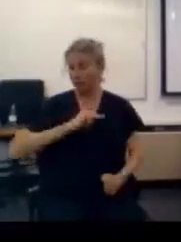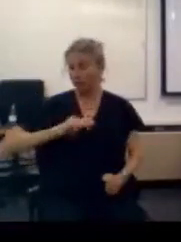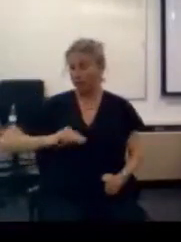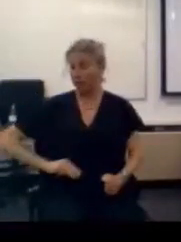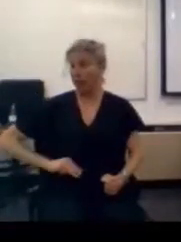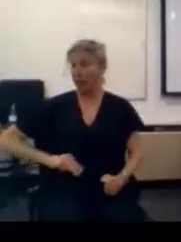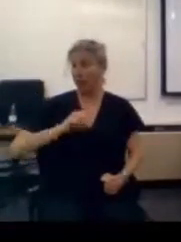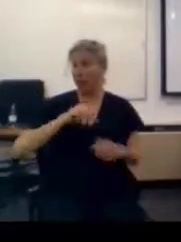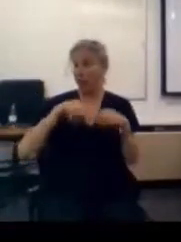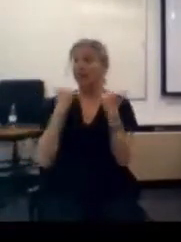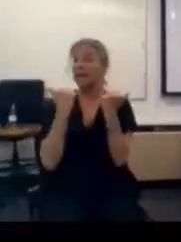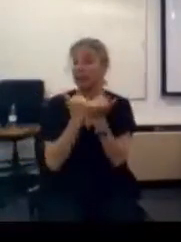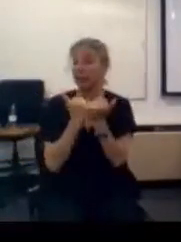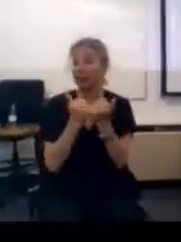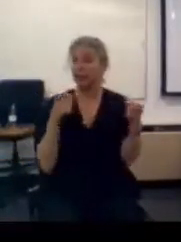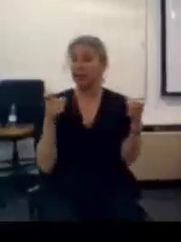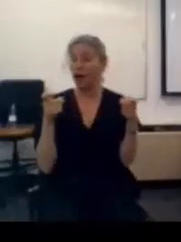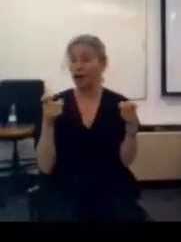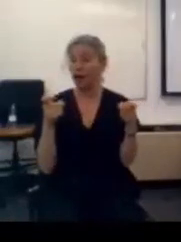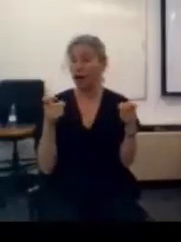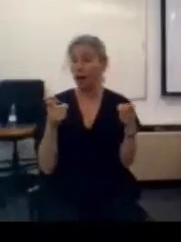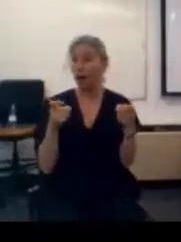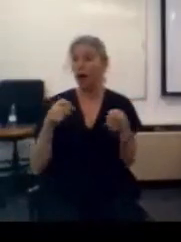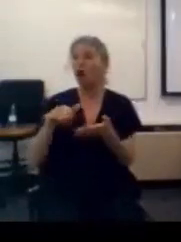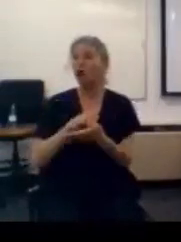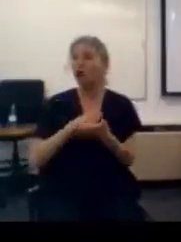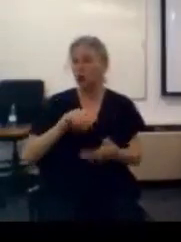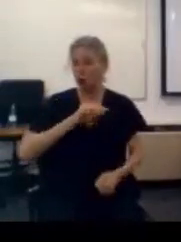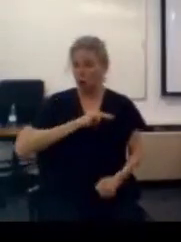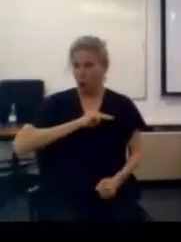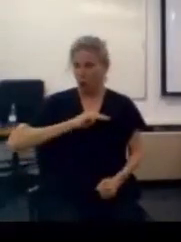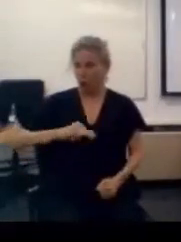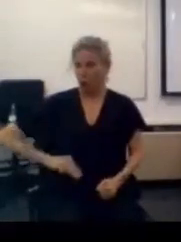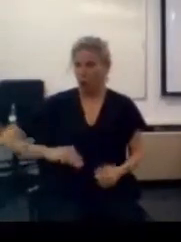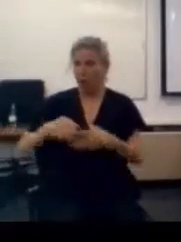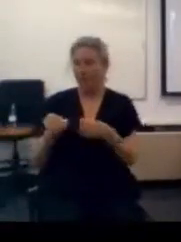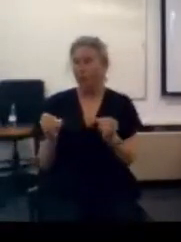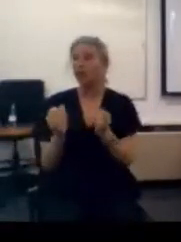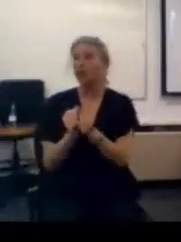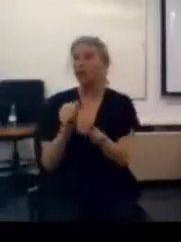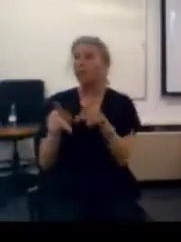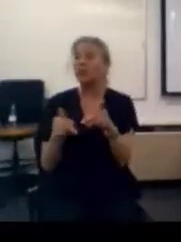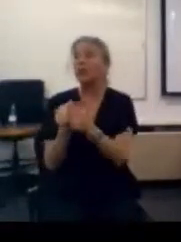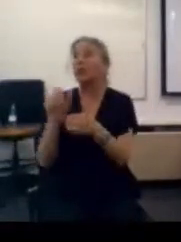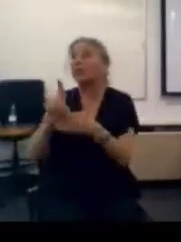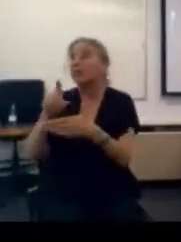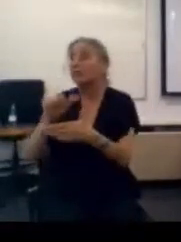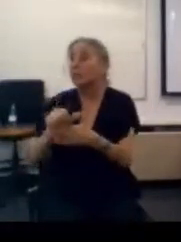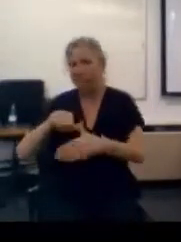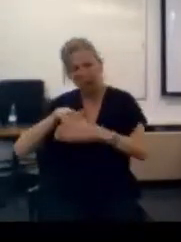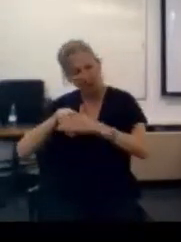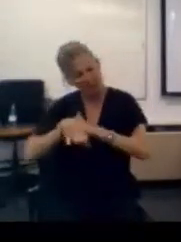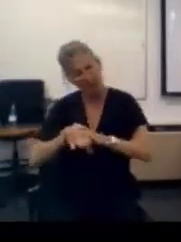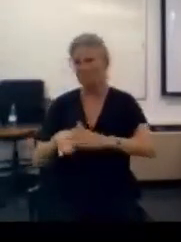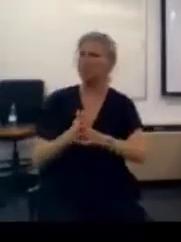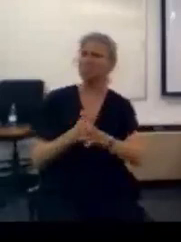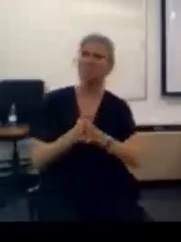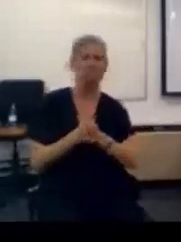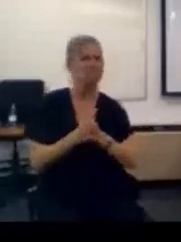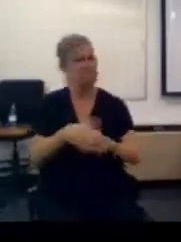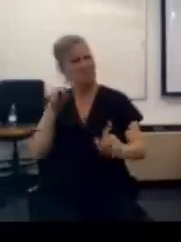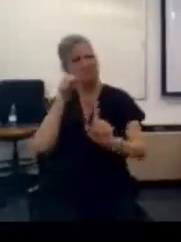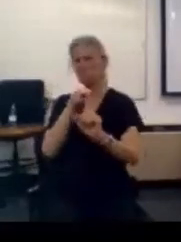as deputy mayor. One of the agencies that I oversaw was the New York City Mayor's Office of People with Disabilities. And I came in with a